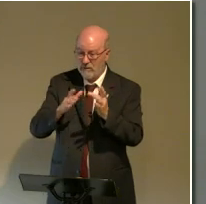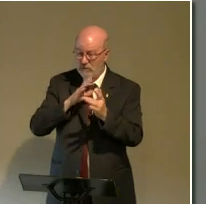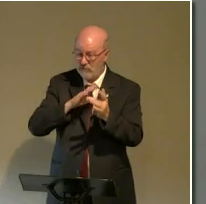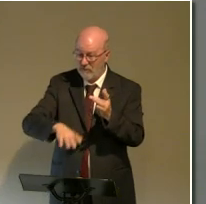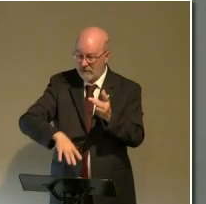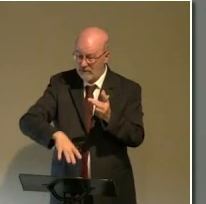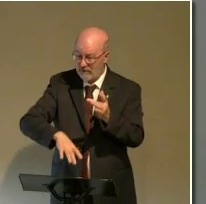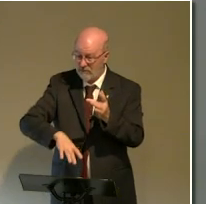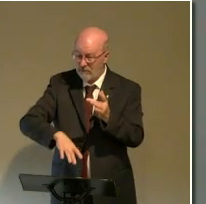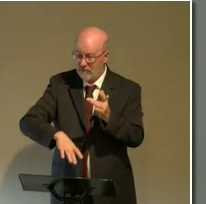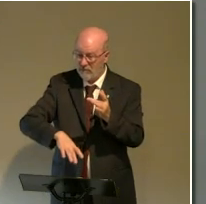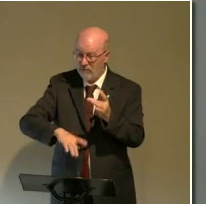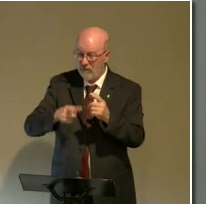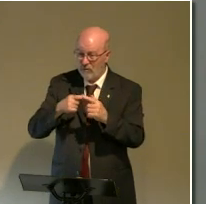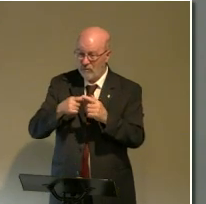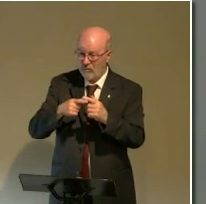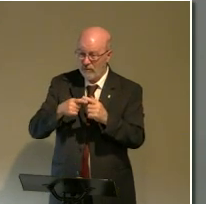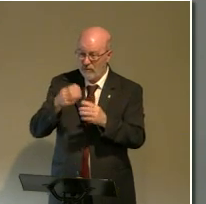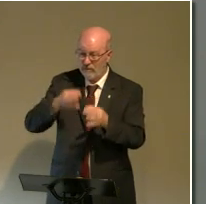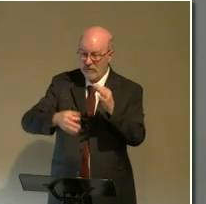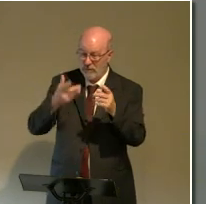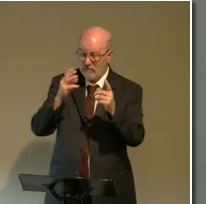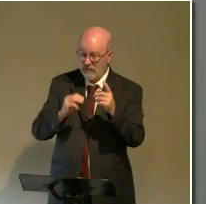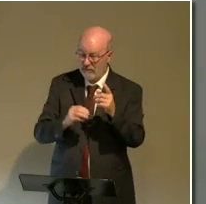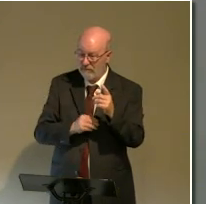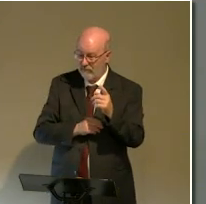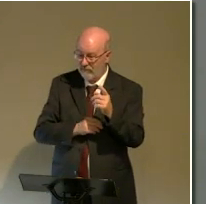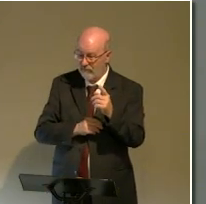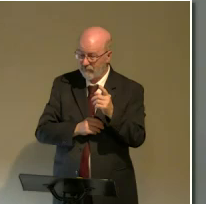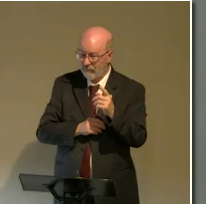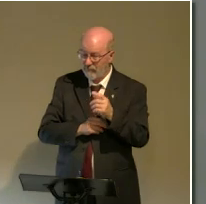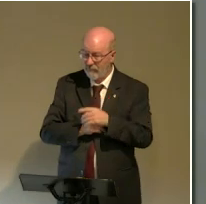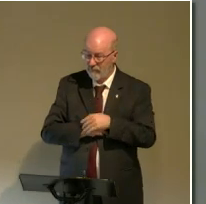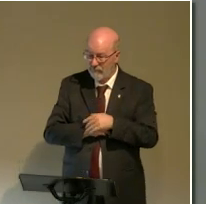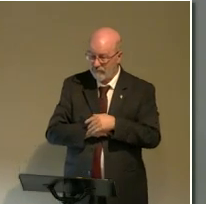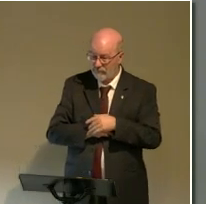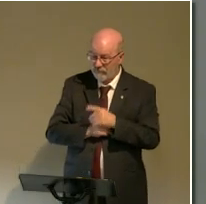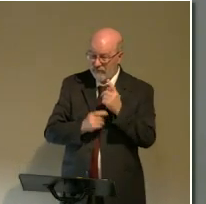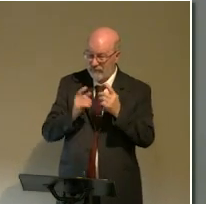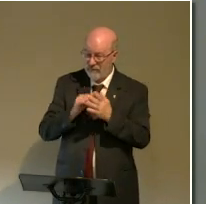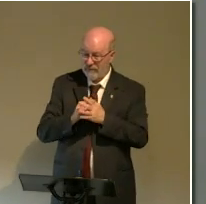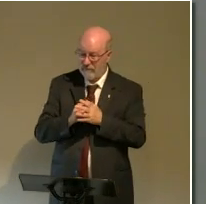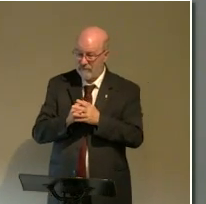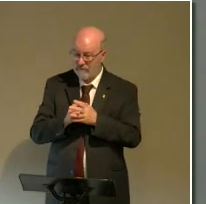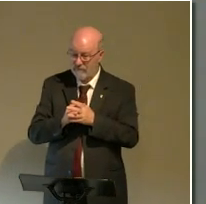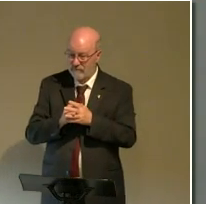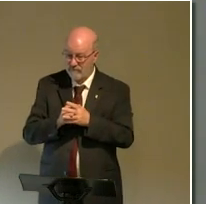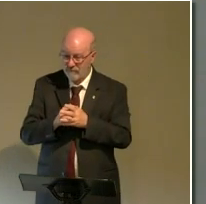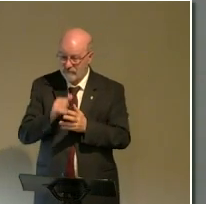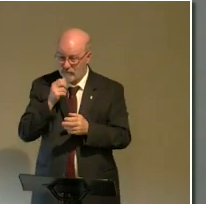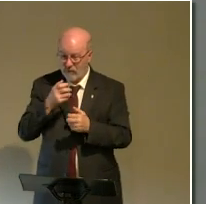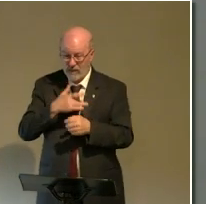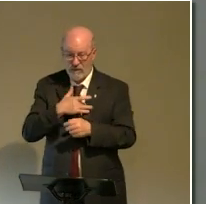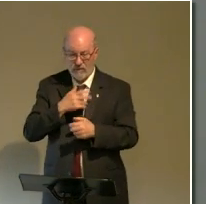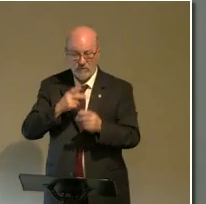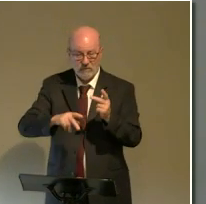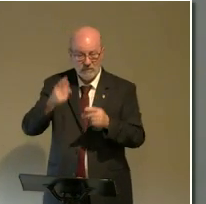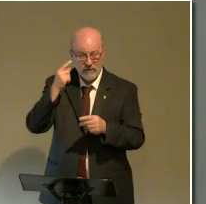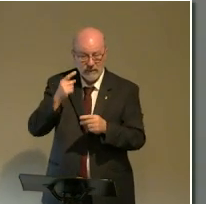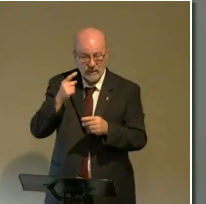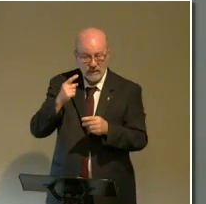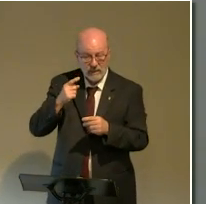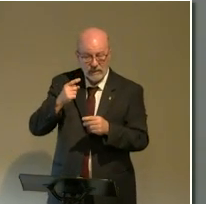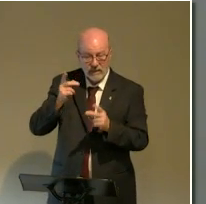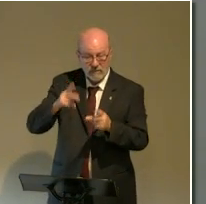be when they are getting judged by him. Think of that for a sec. If you don't have a heart for people, think of that.